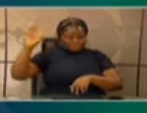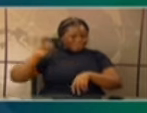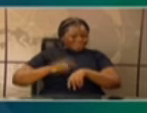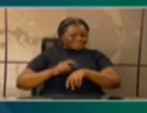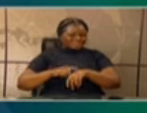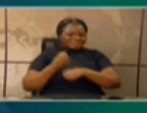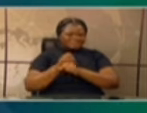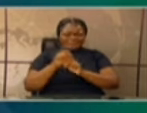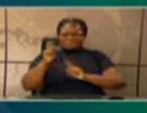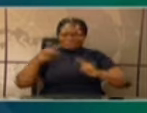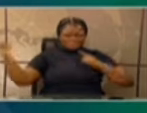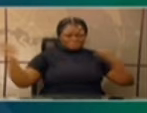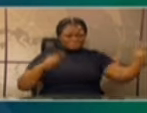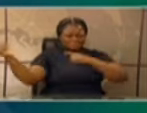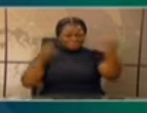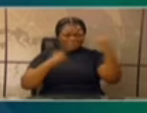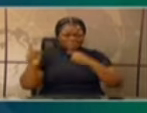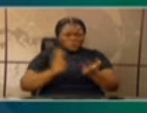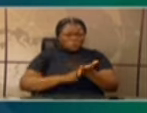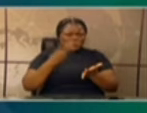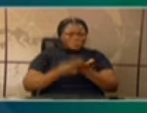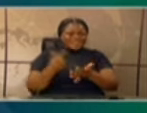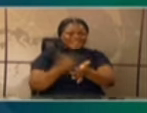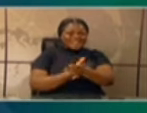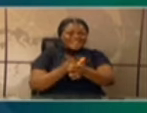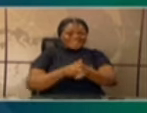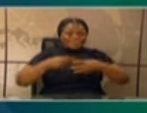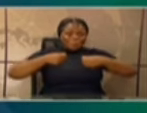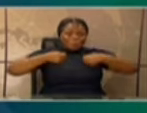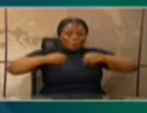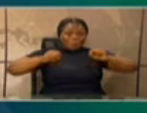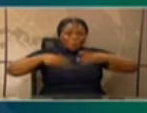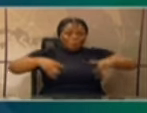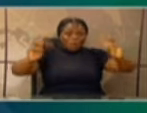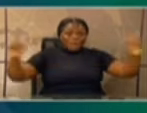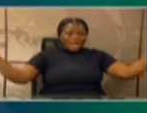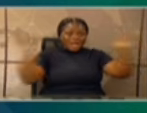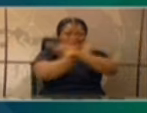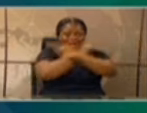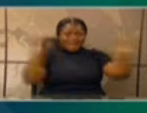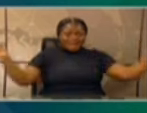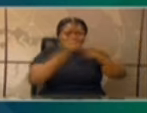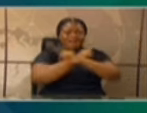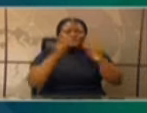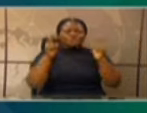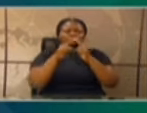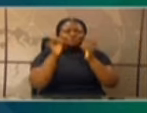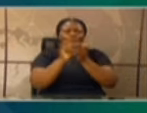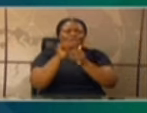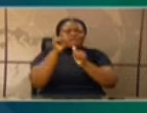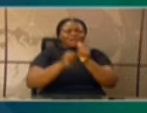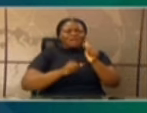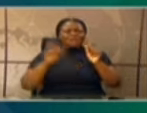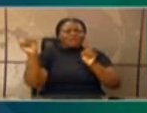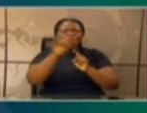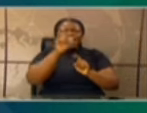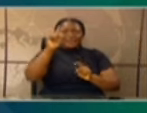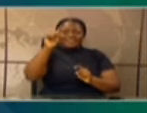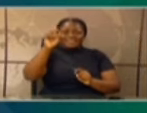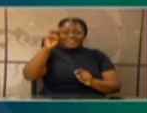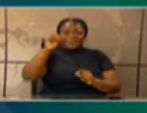others came to witness Ghana motorway na yayeno. So it can be everywhere in Africa, linking Ghana